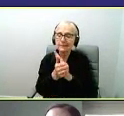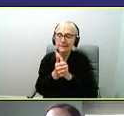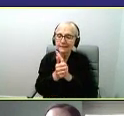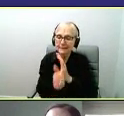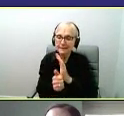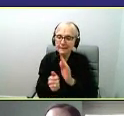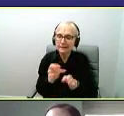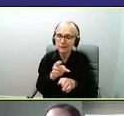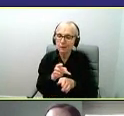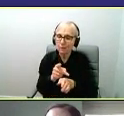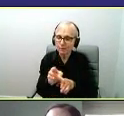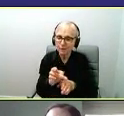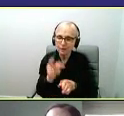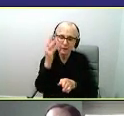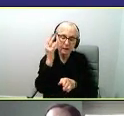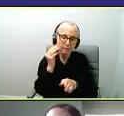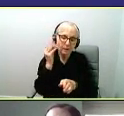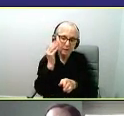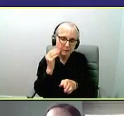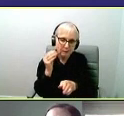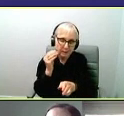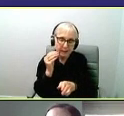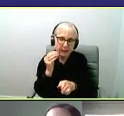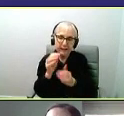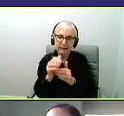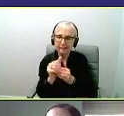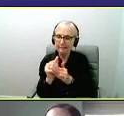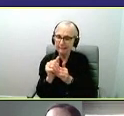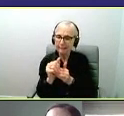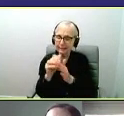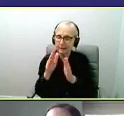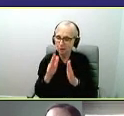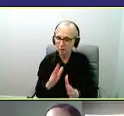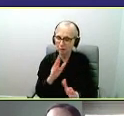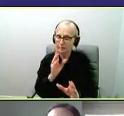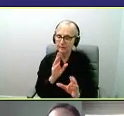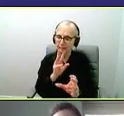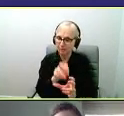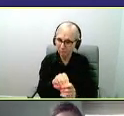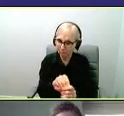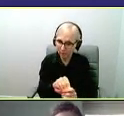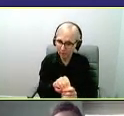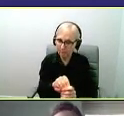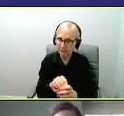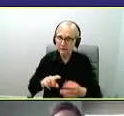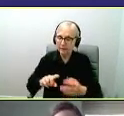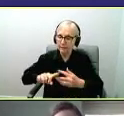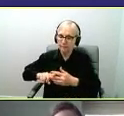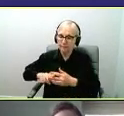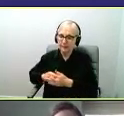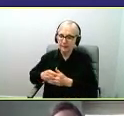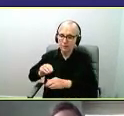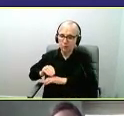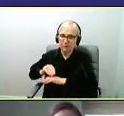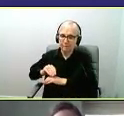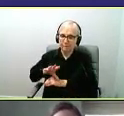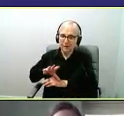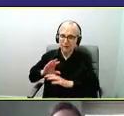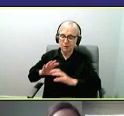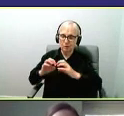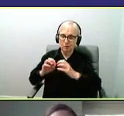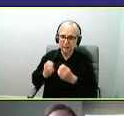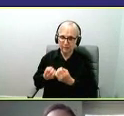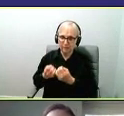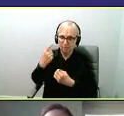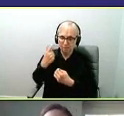and experienced leaders that participate. And it really begins with the advisory committees for both the